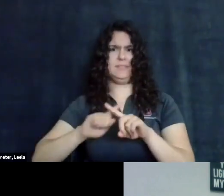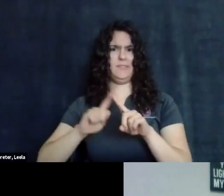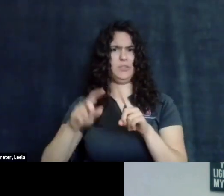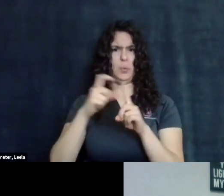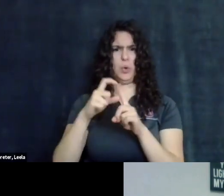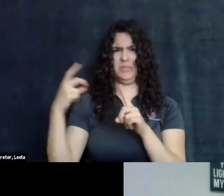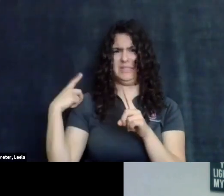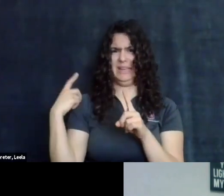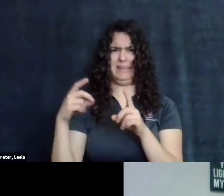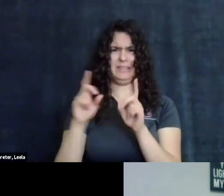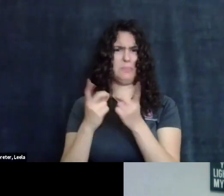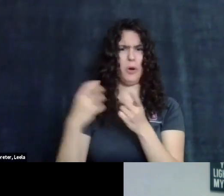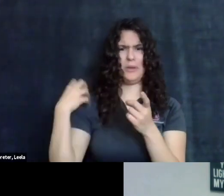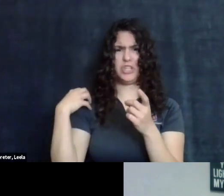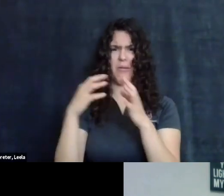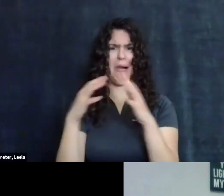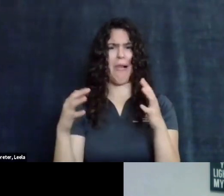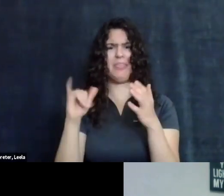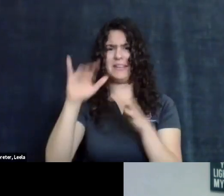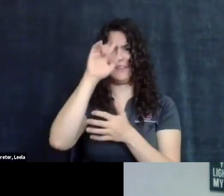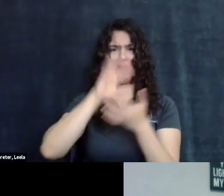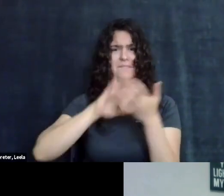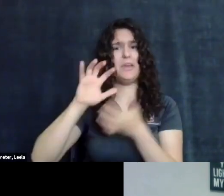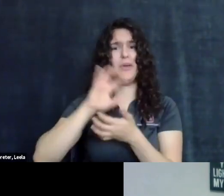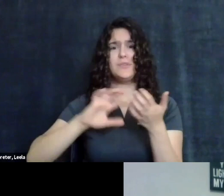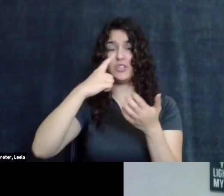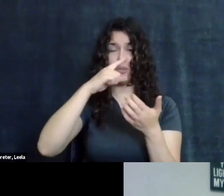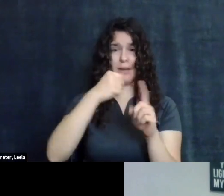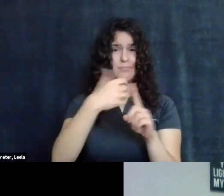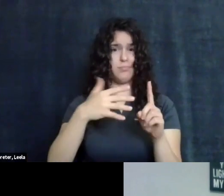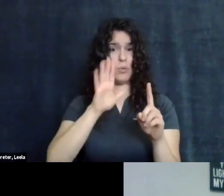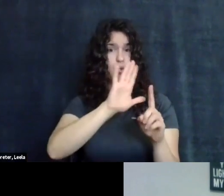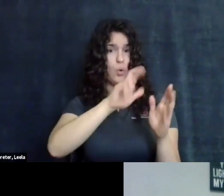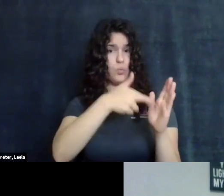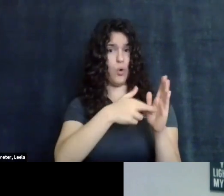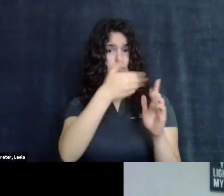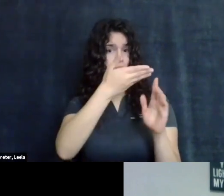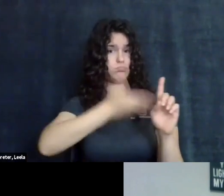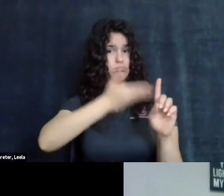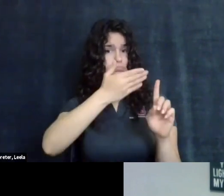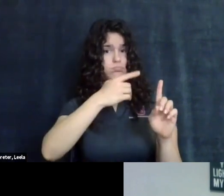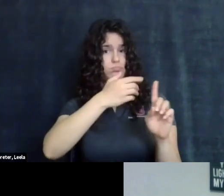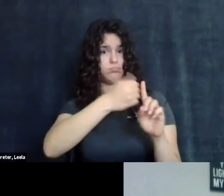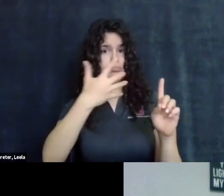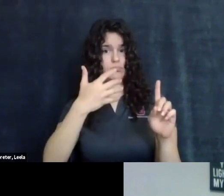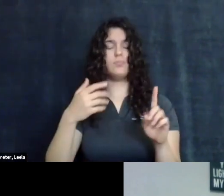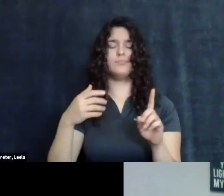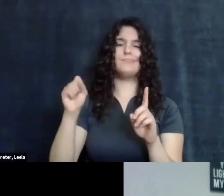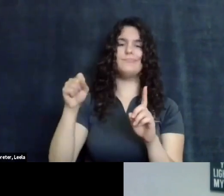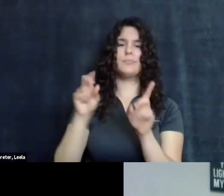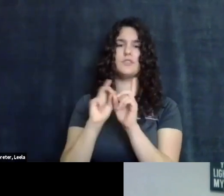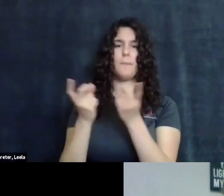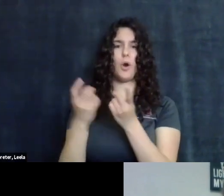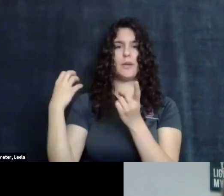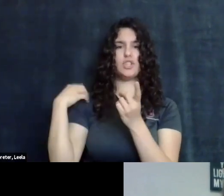dean, department chair, and all that. So can you speak a little bit about your role as department chair? Department chair's